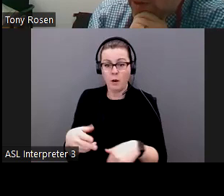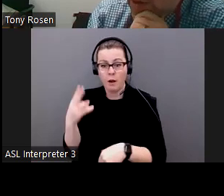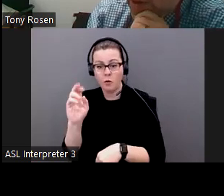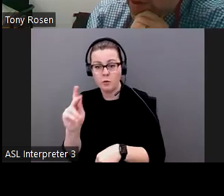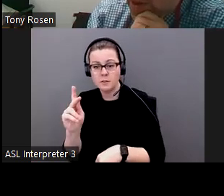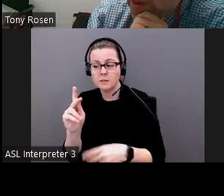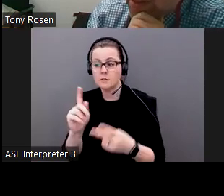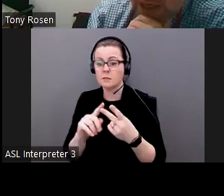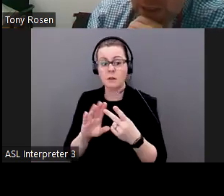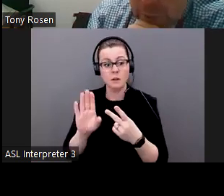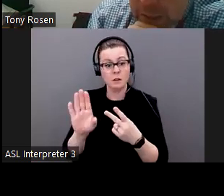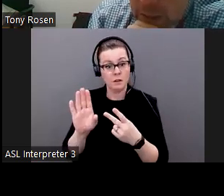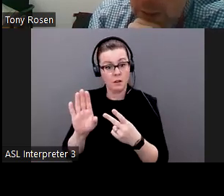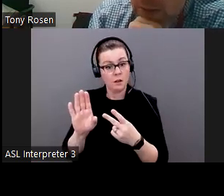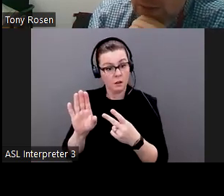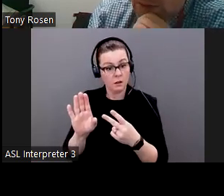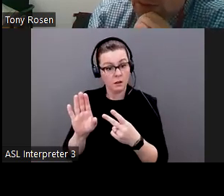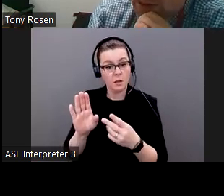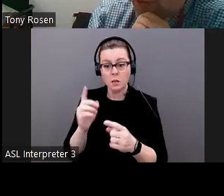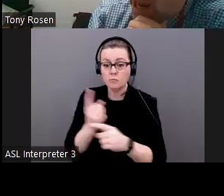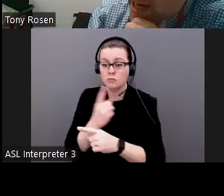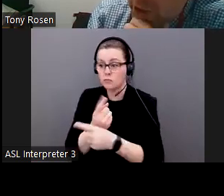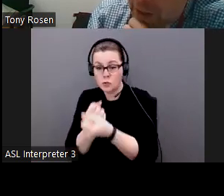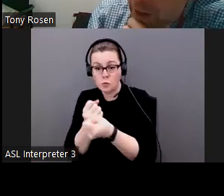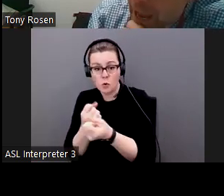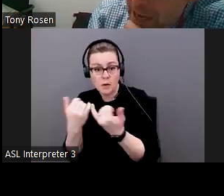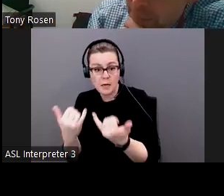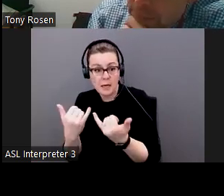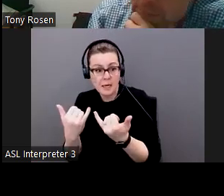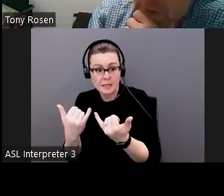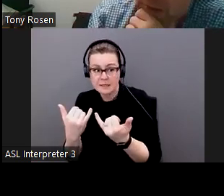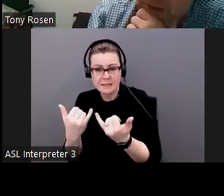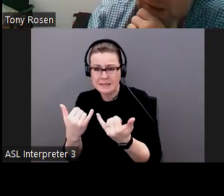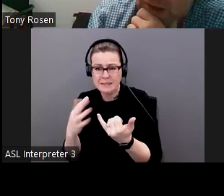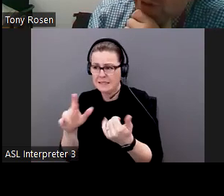involves security, changing their name,